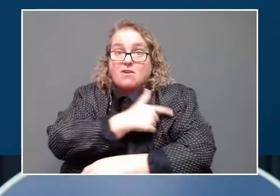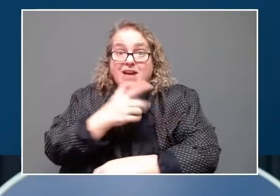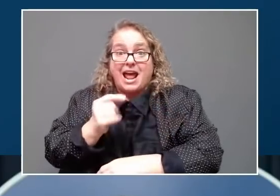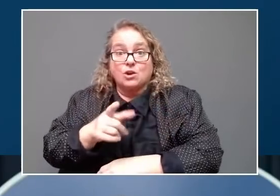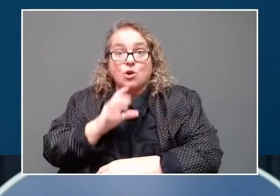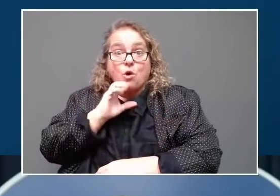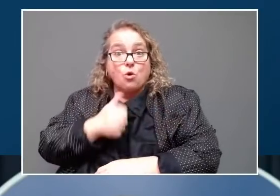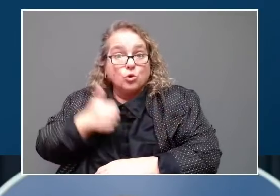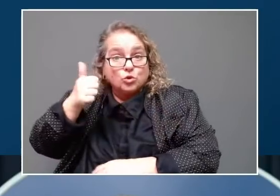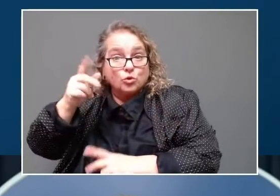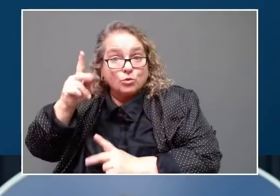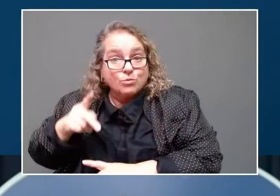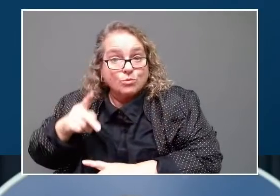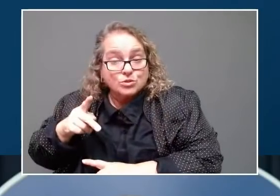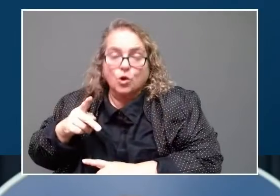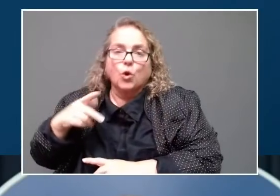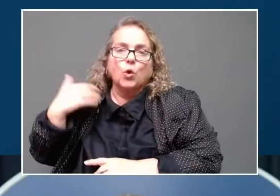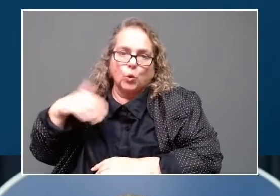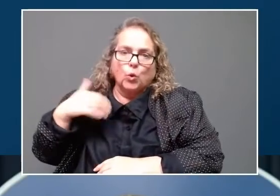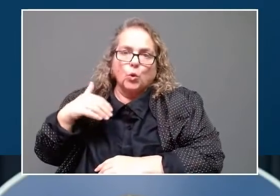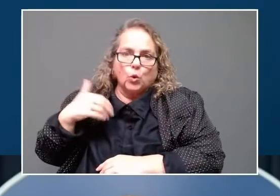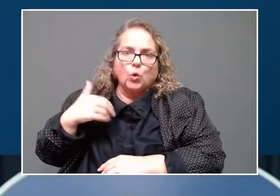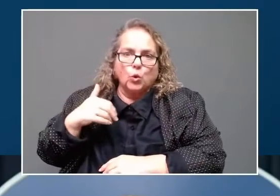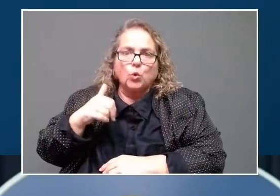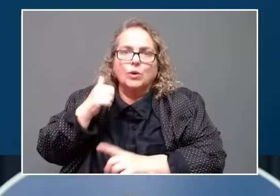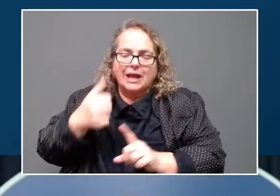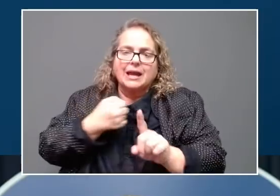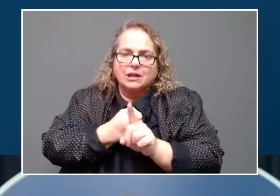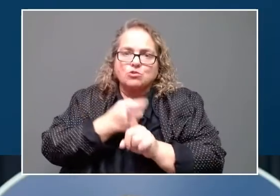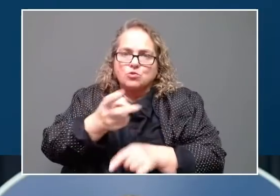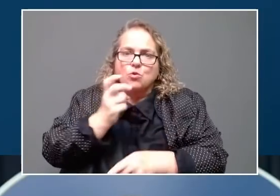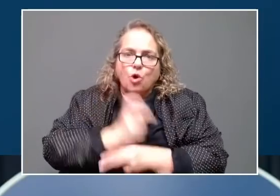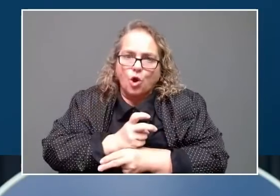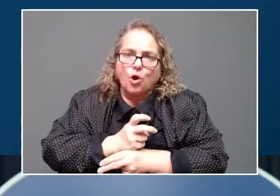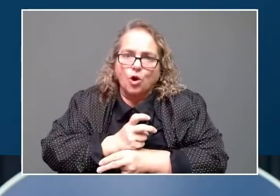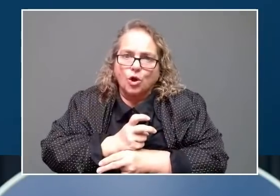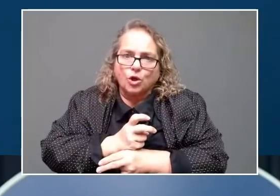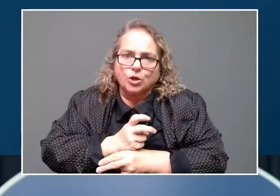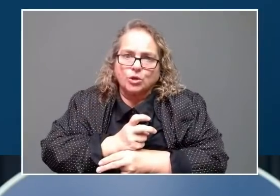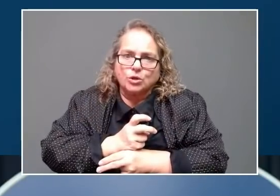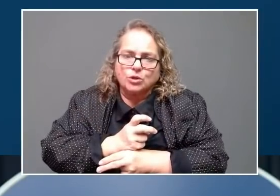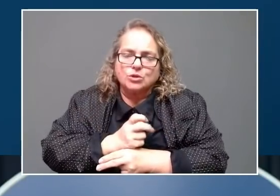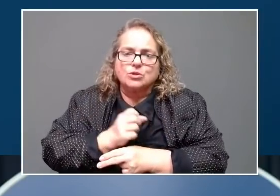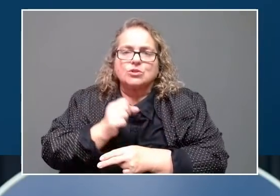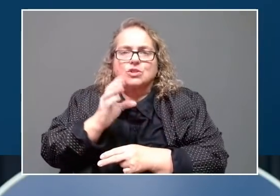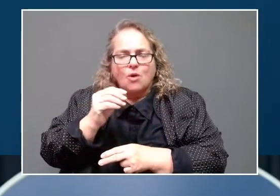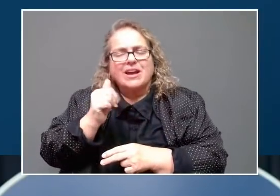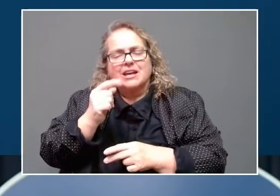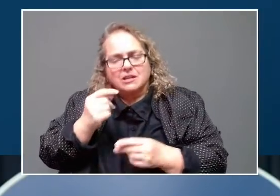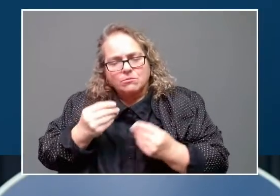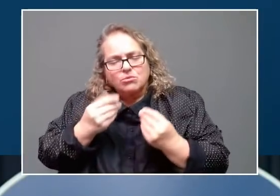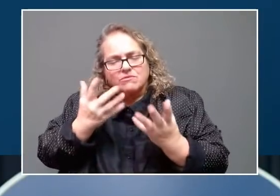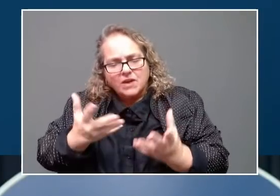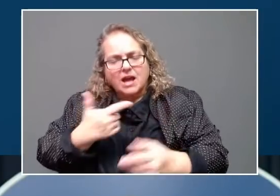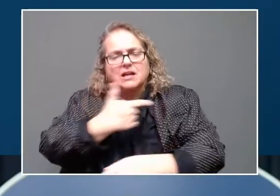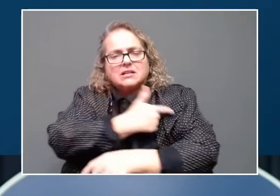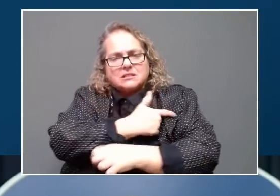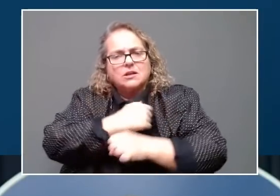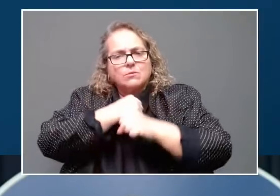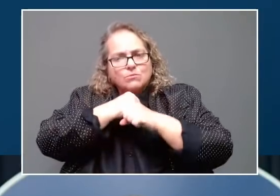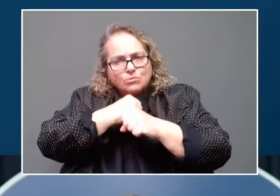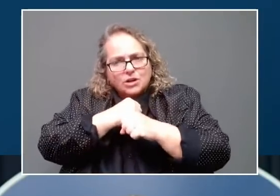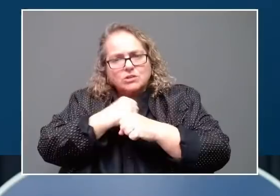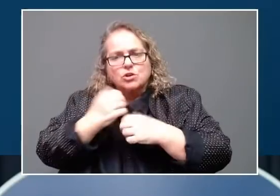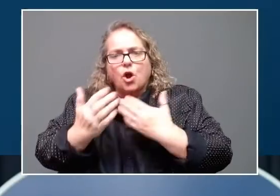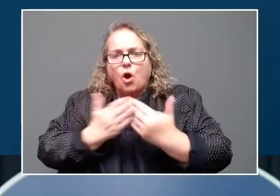factors. Getting vaccinated, regardless of your age group, provides significant protection and almost 100% protection